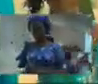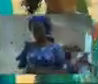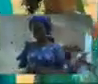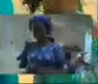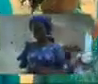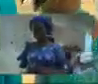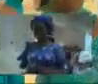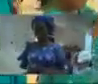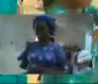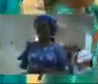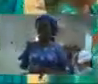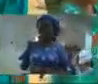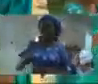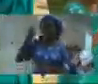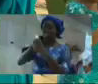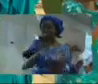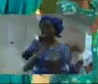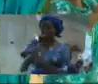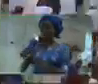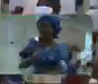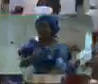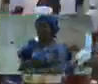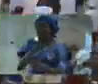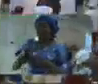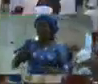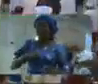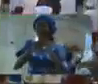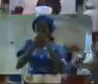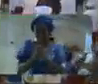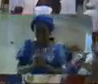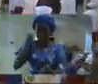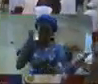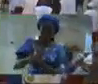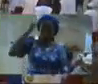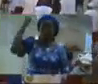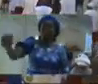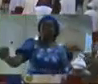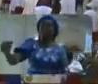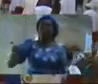In Jesus' mighty name, we have worshipped.